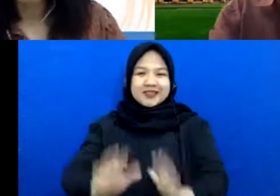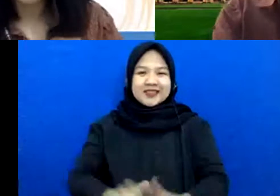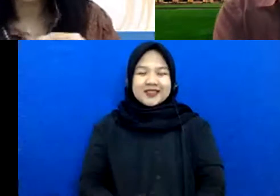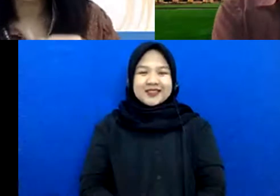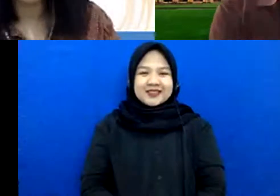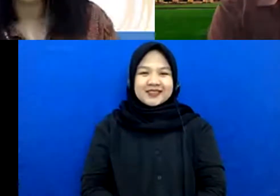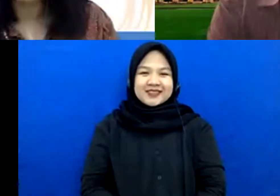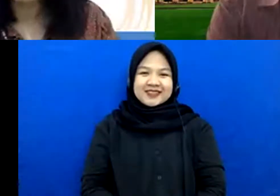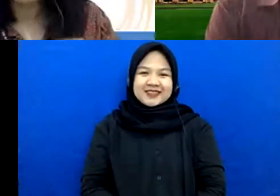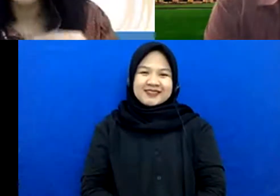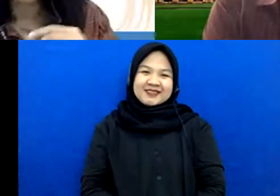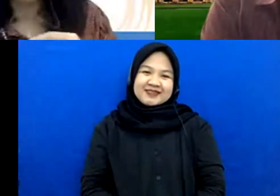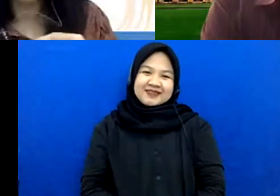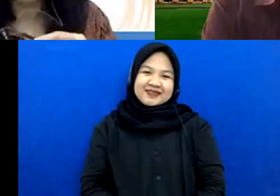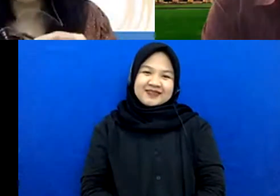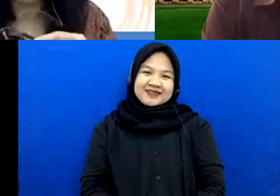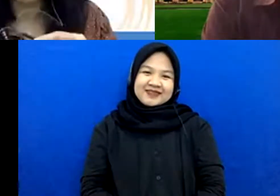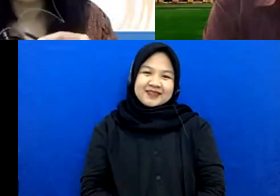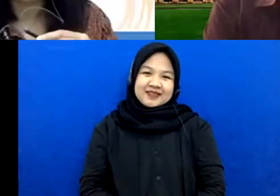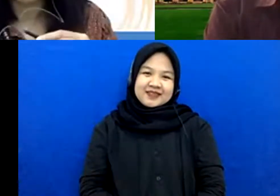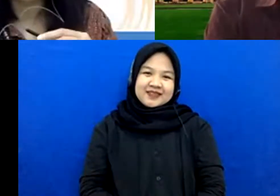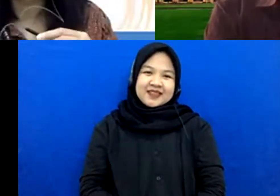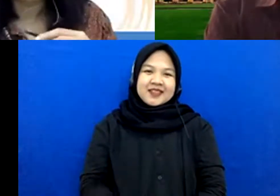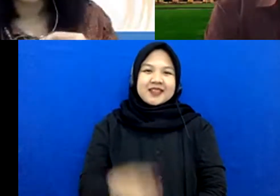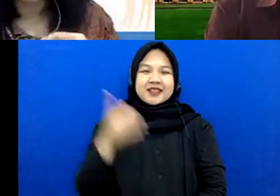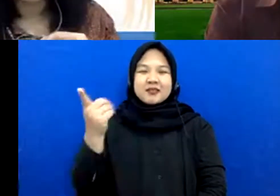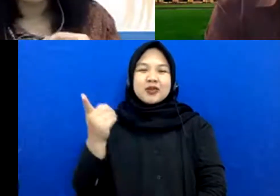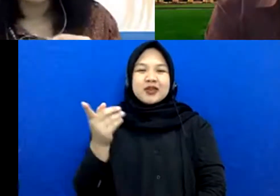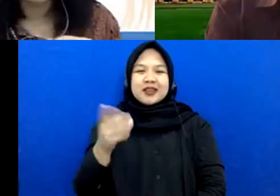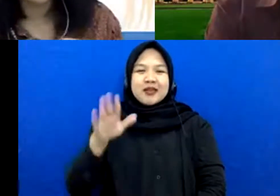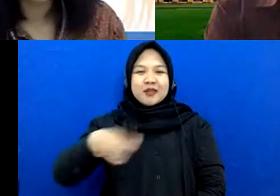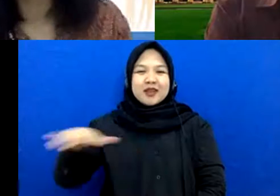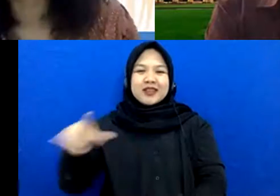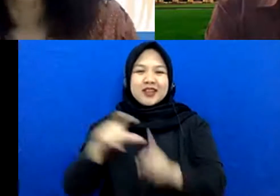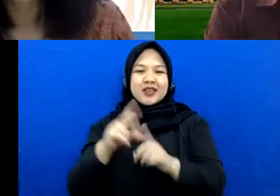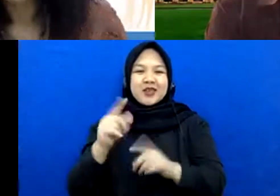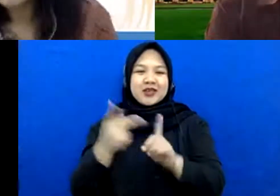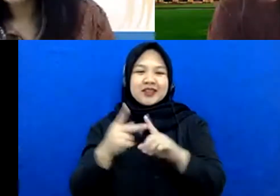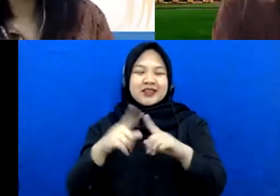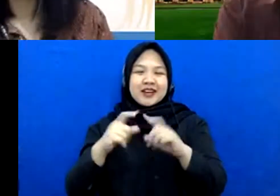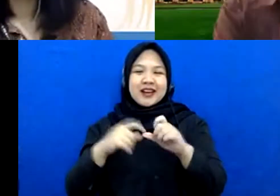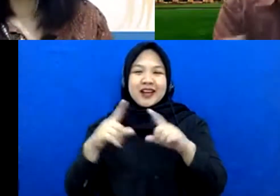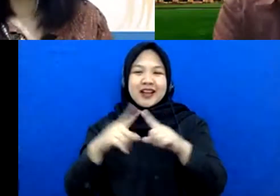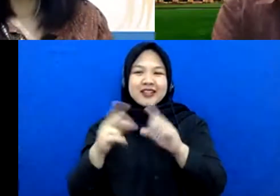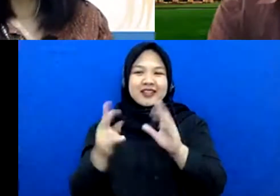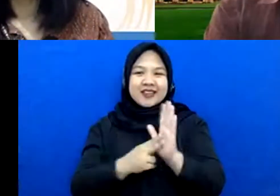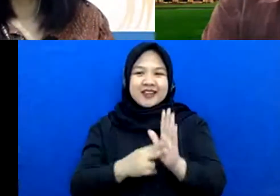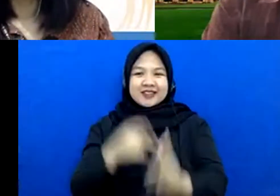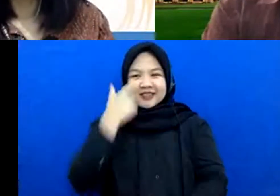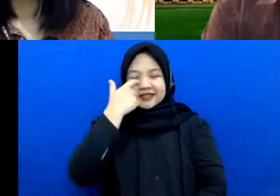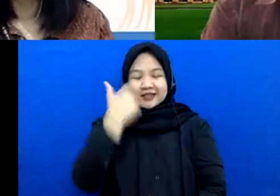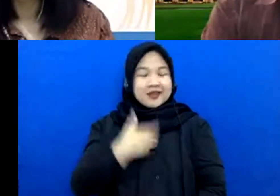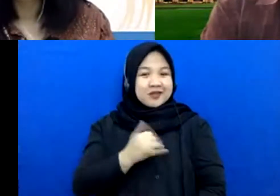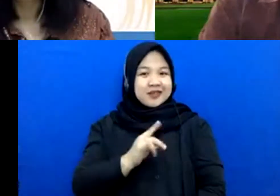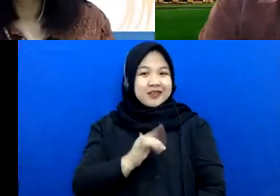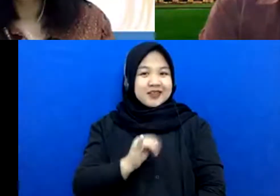Really actually, well done. Actually, they are Dr. Hasrul Hasan's students. Are they? Oh, I'm very jealous that Gadjah